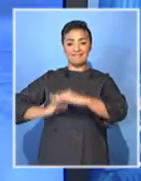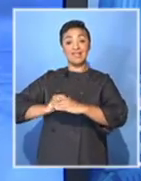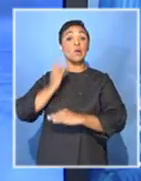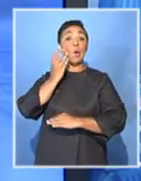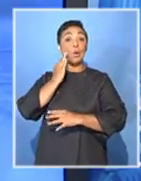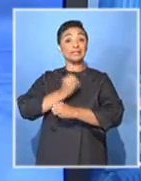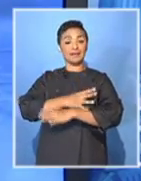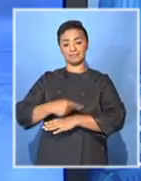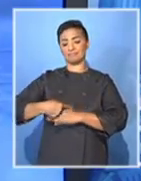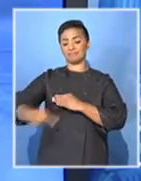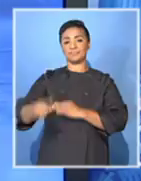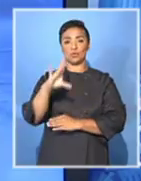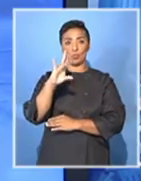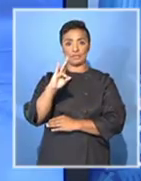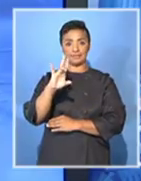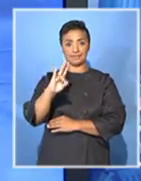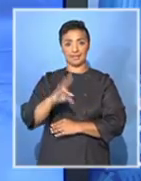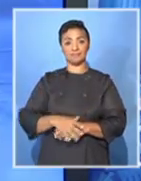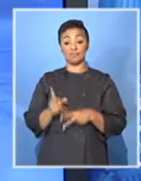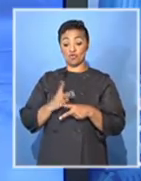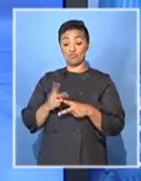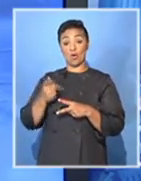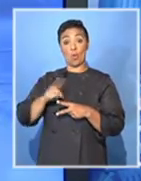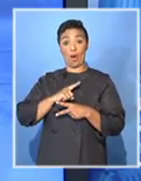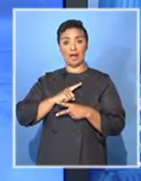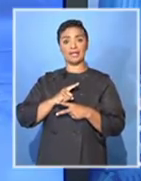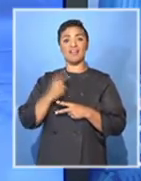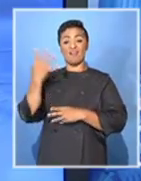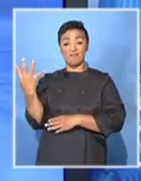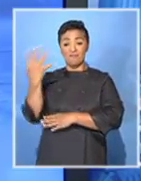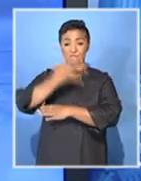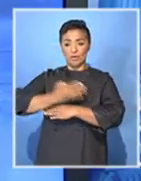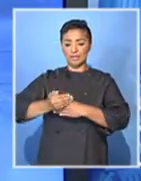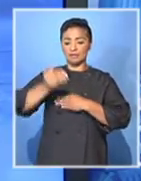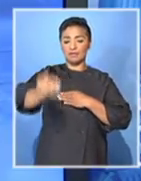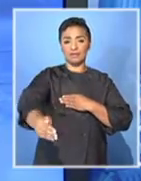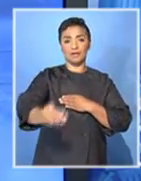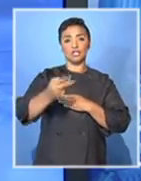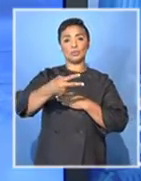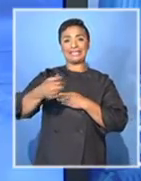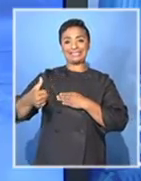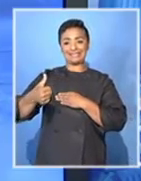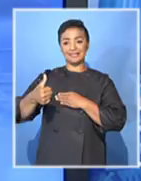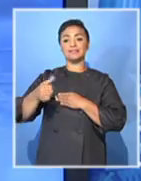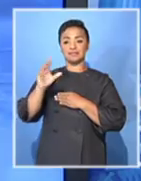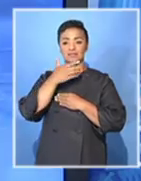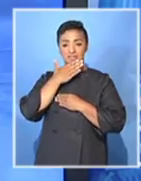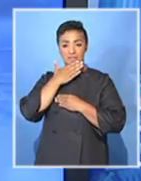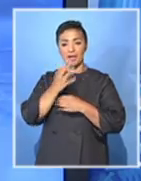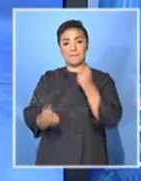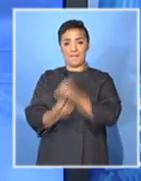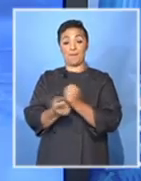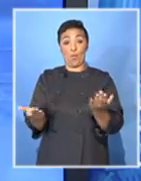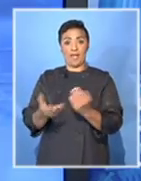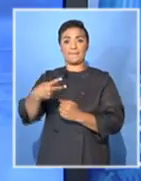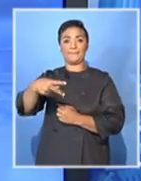on Wednesday. The match is preparation for the day-night, four-day Boxing Day test match to be played in